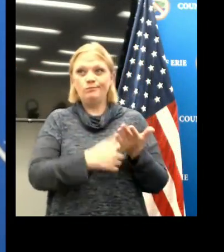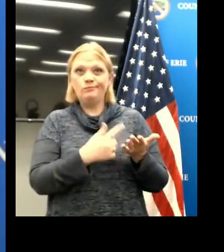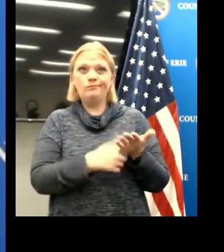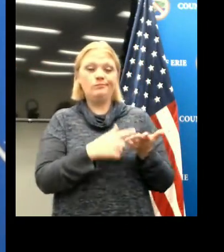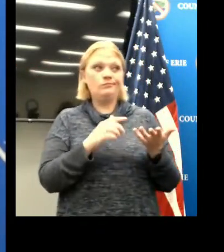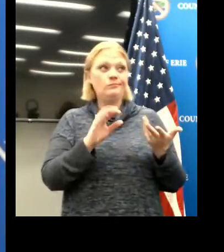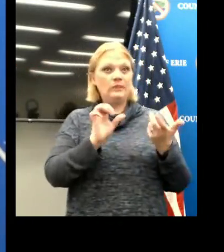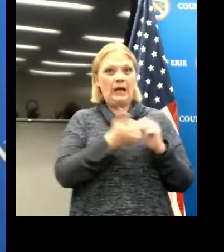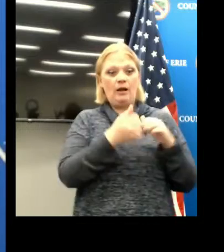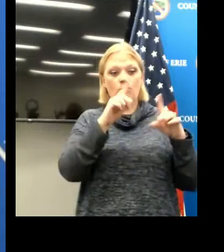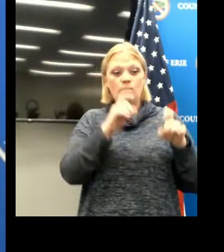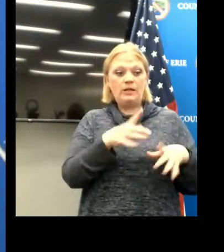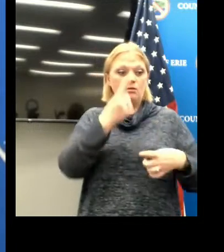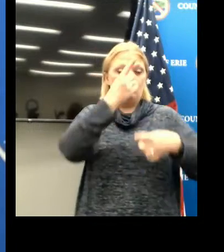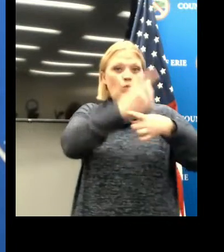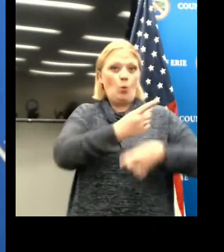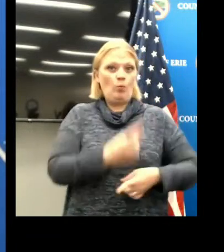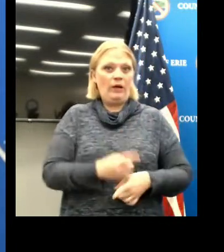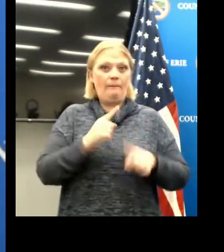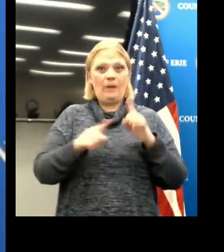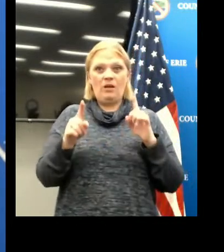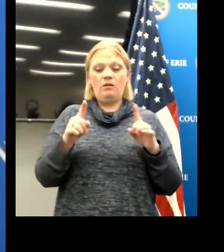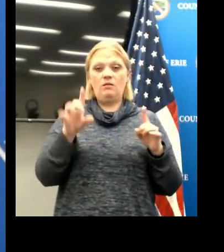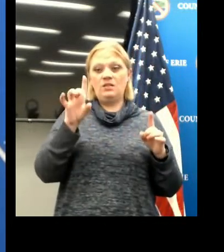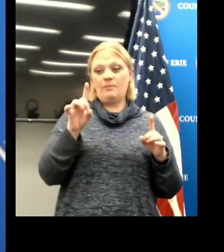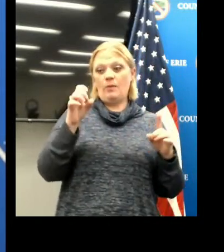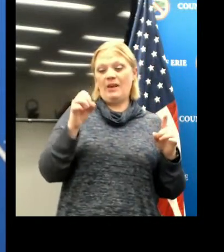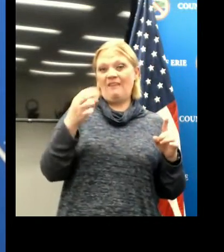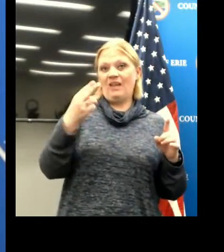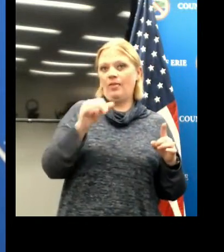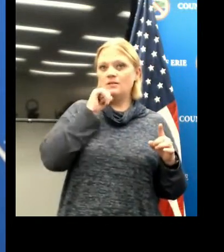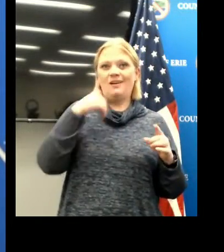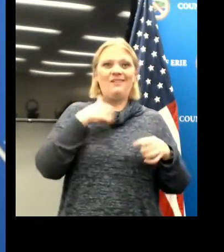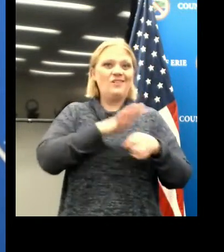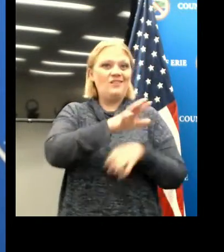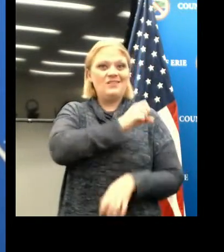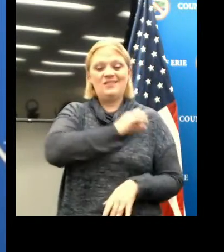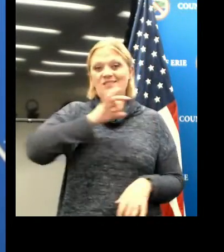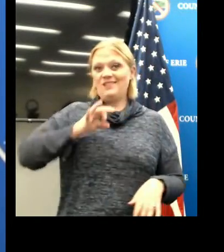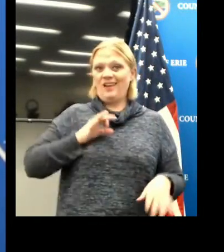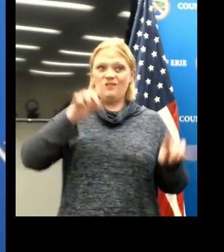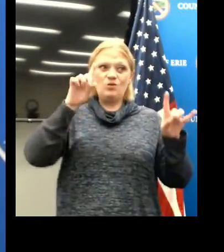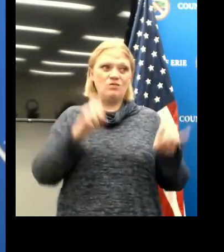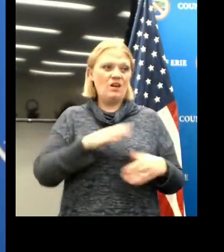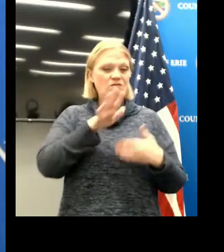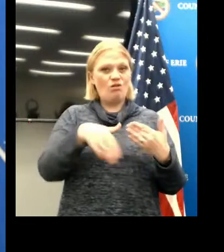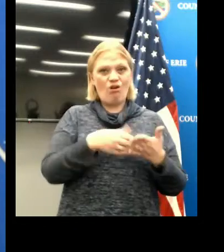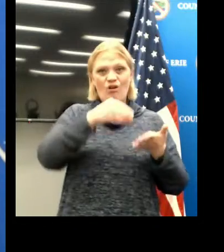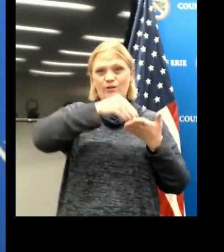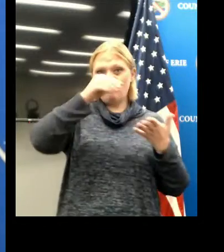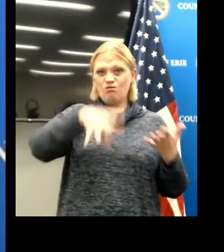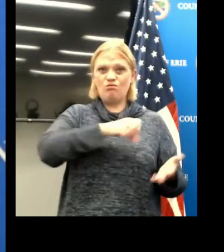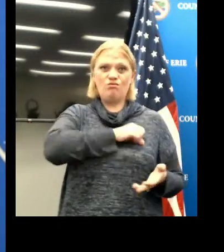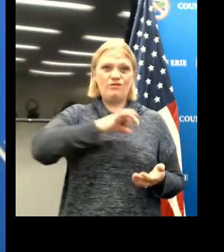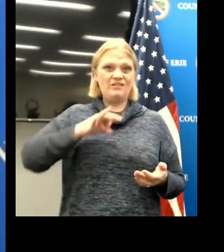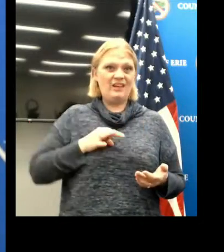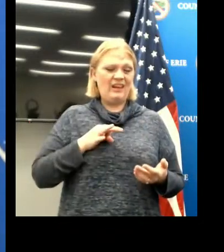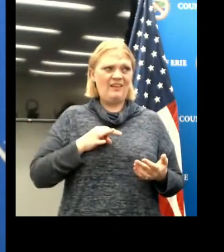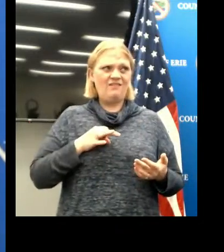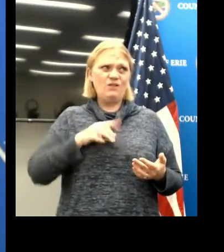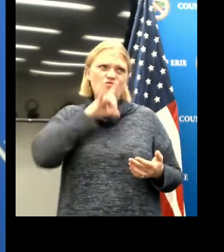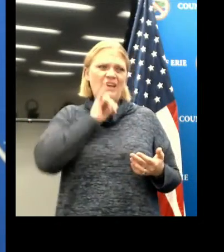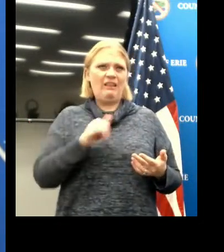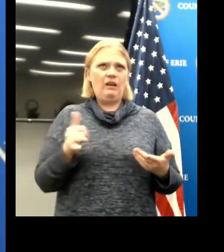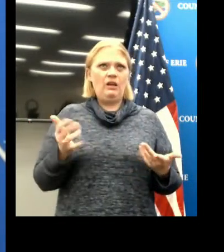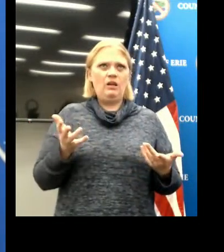can test appropriately, but the Department of Health does not have the staff to be able to test all those students and staff. And moreover, if